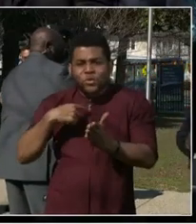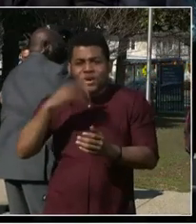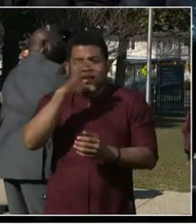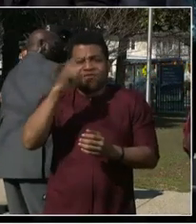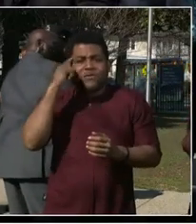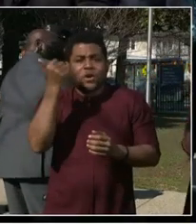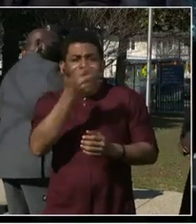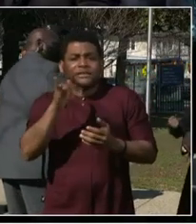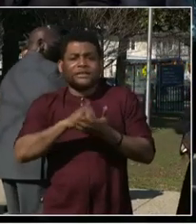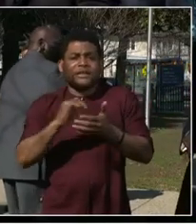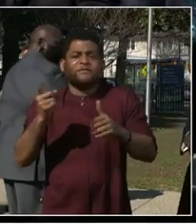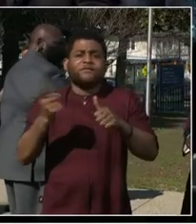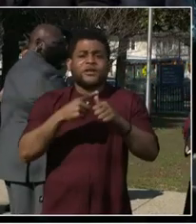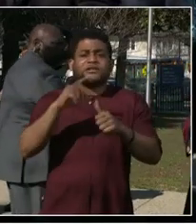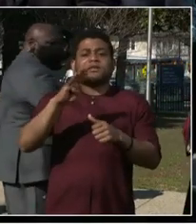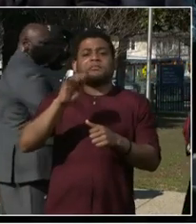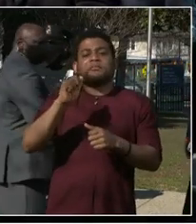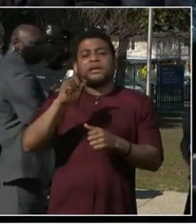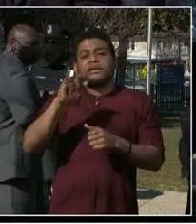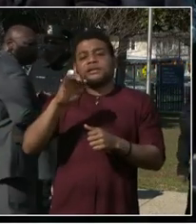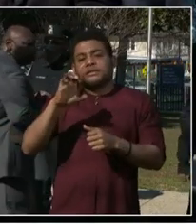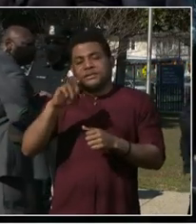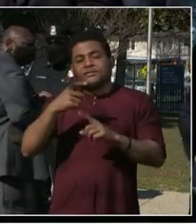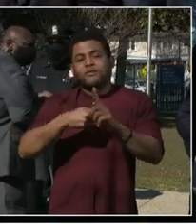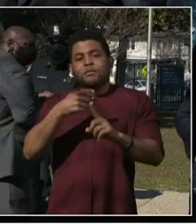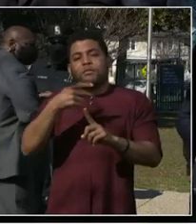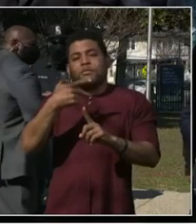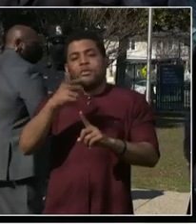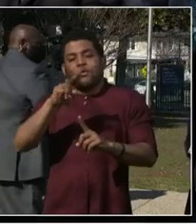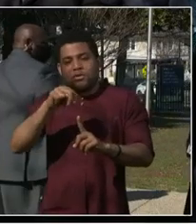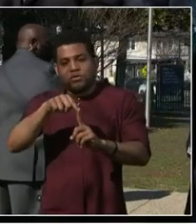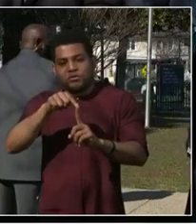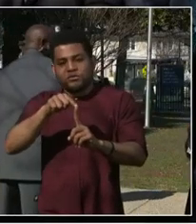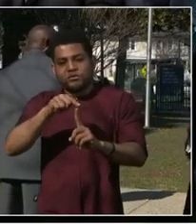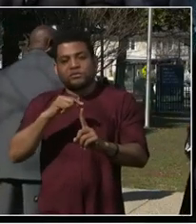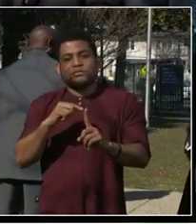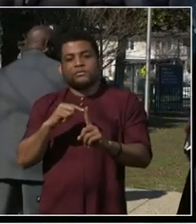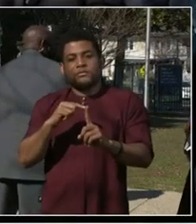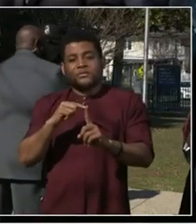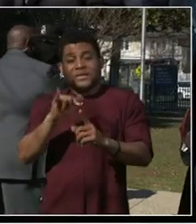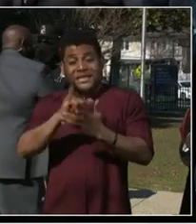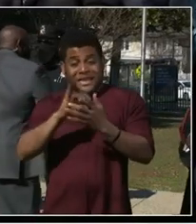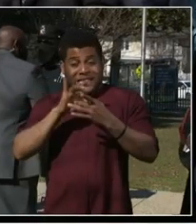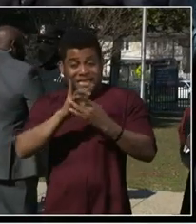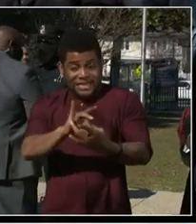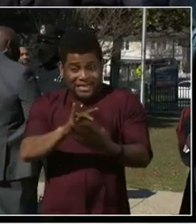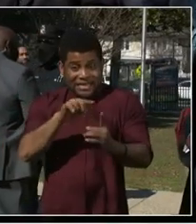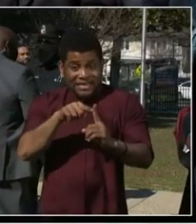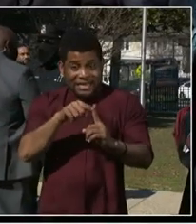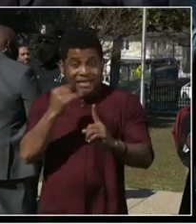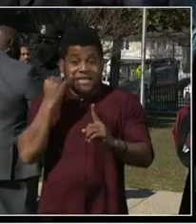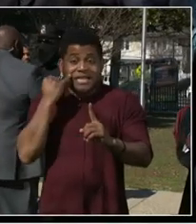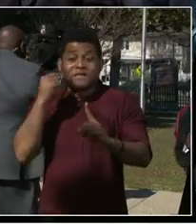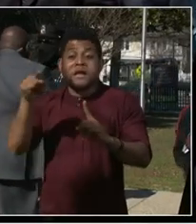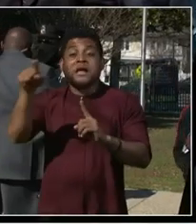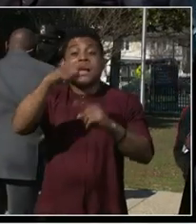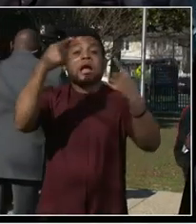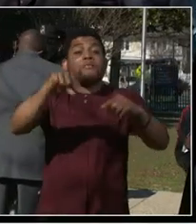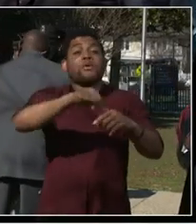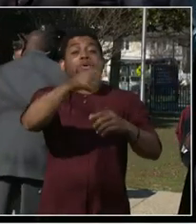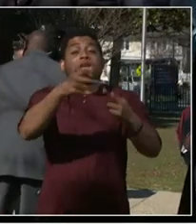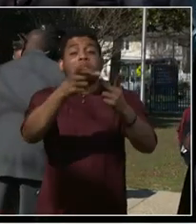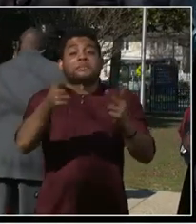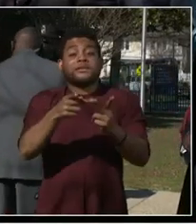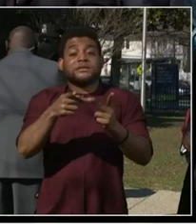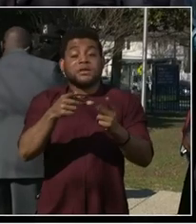be any ballistic links that would point us in a direction, but short of that, we're looking for any information that community